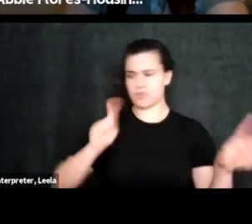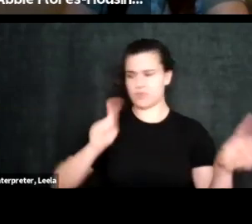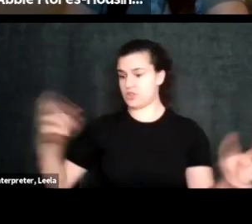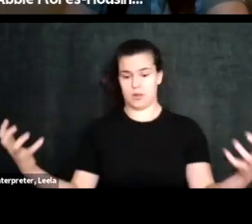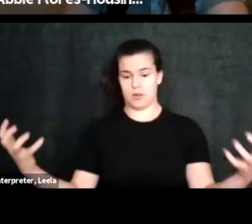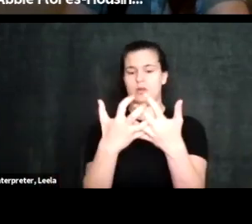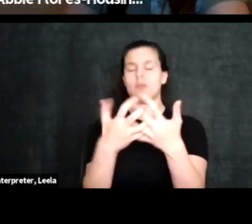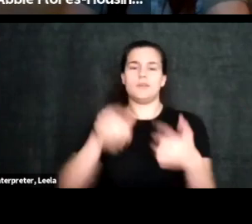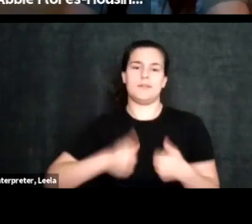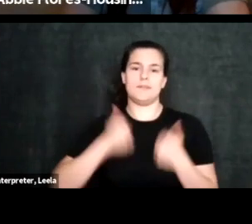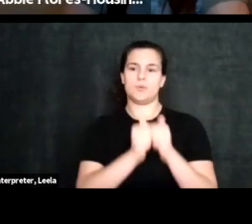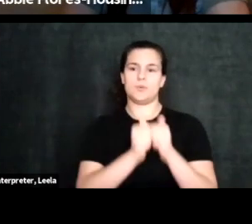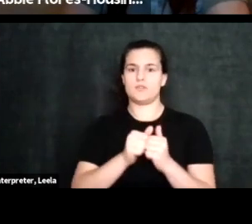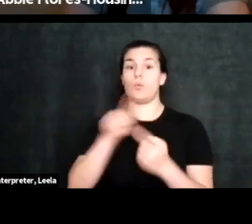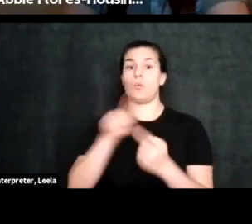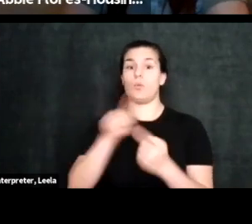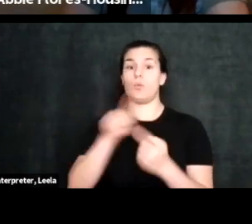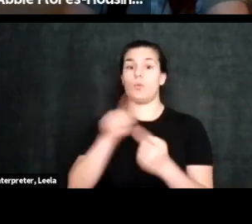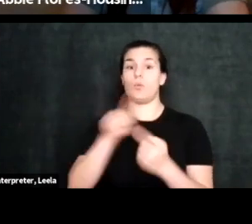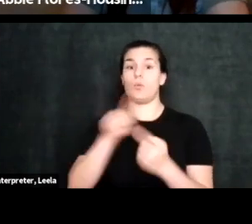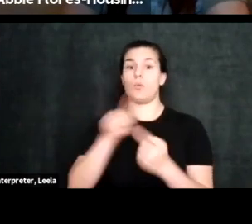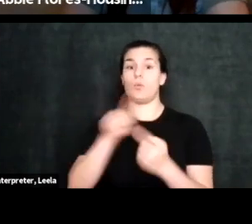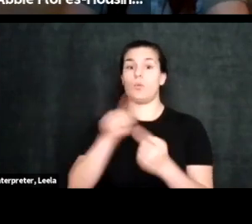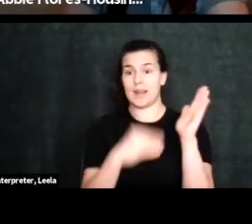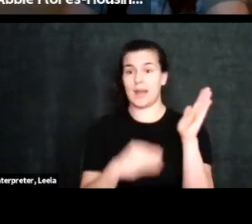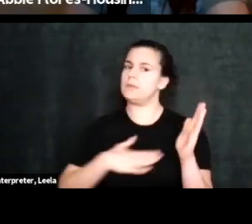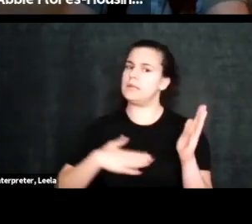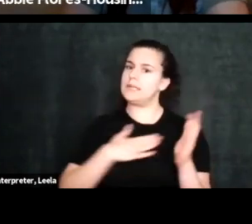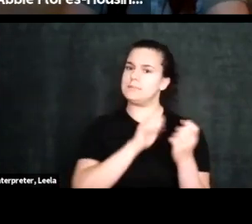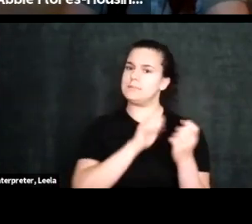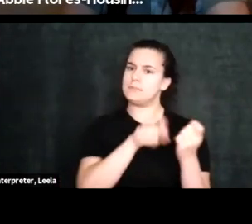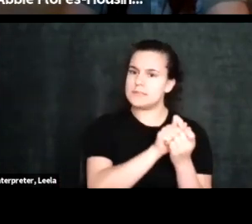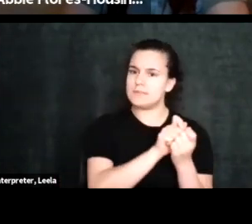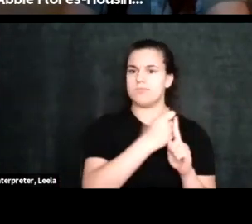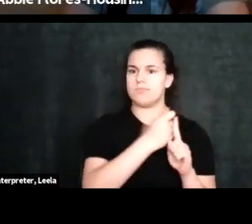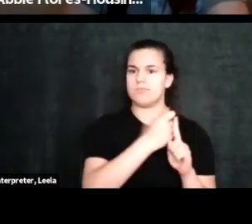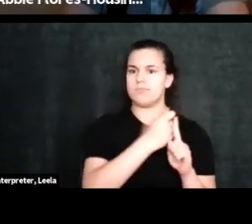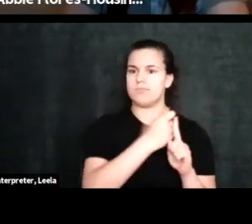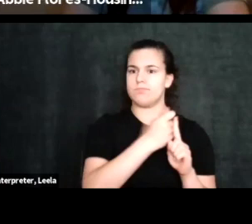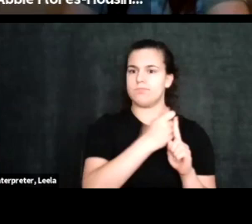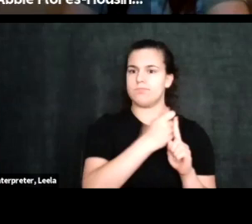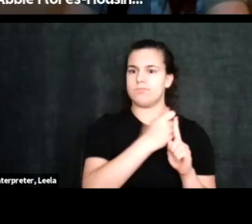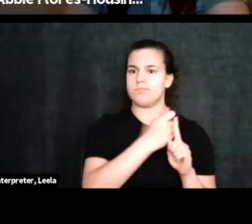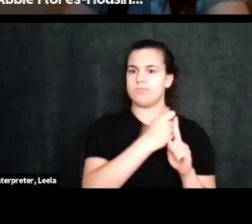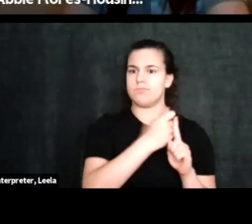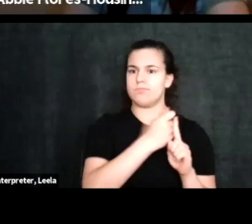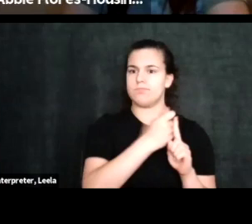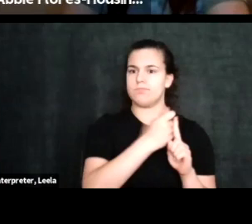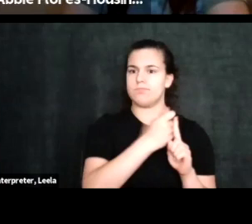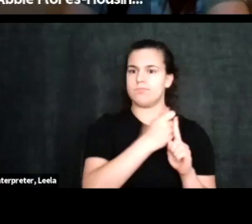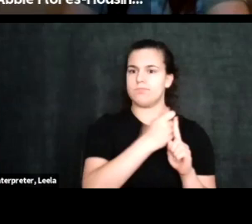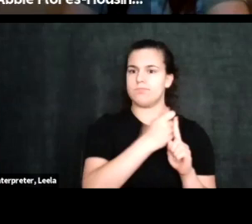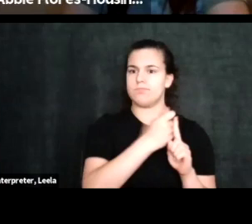out. And some more information here about your questionnaire. And then you'll come to your